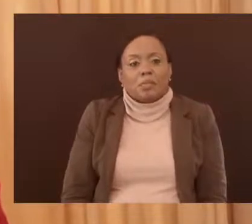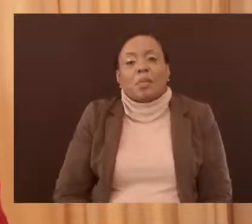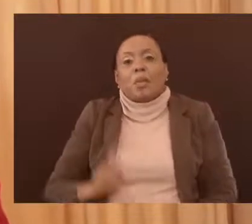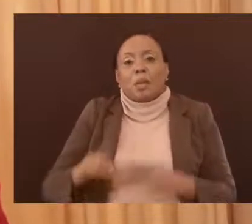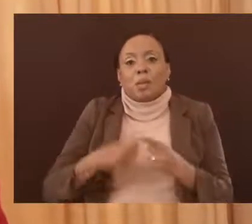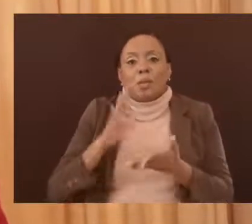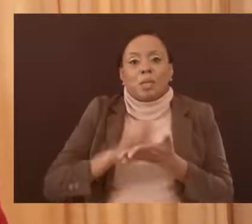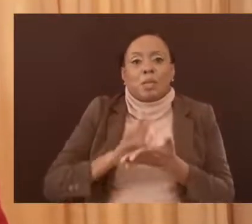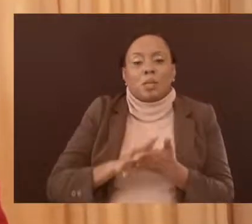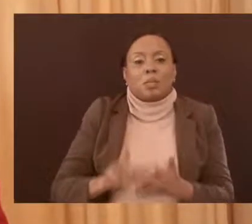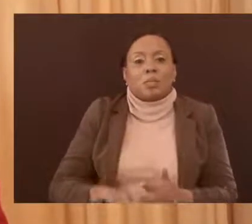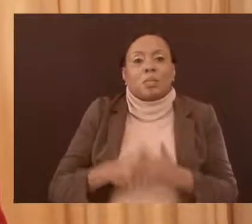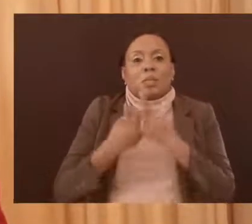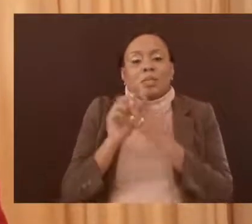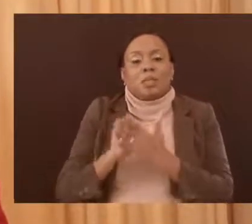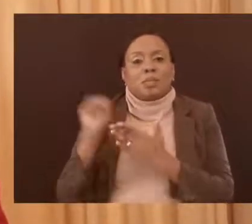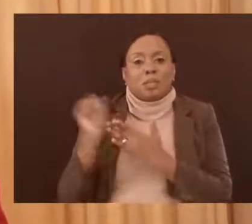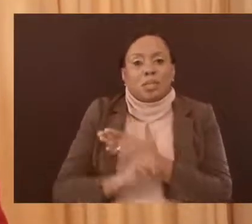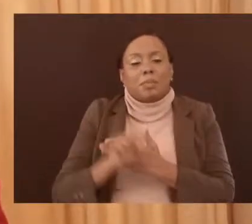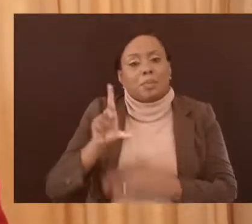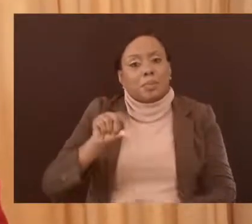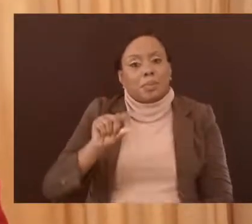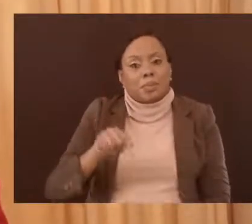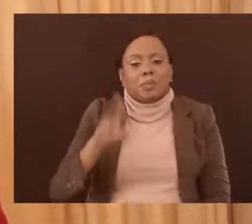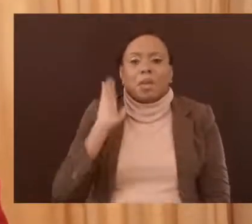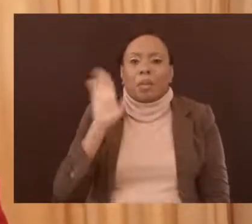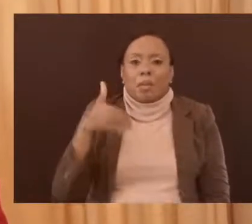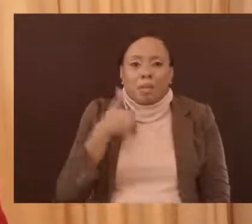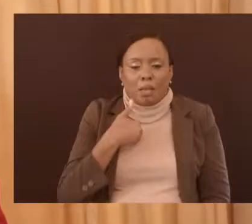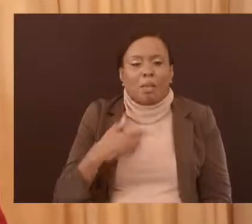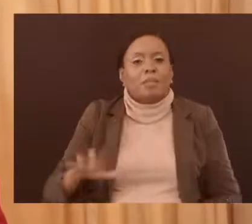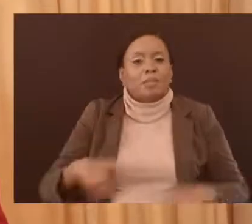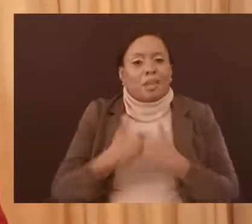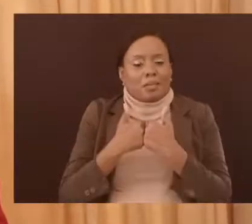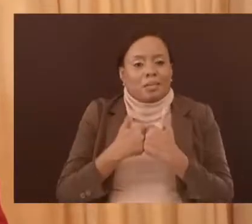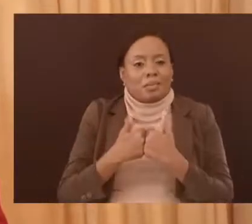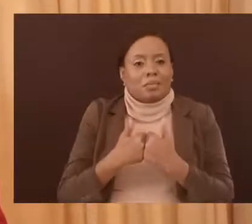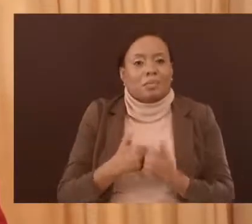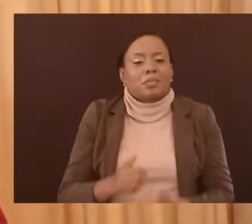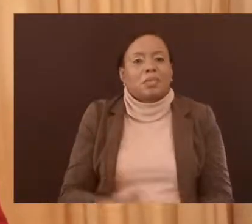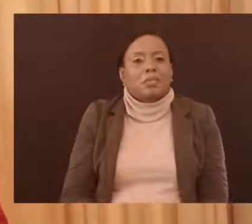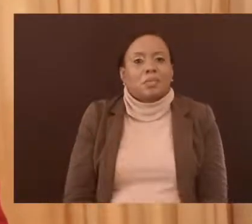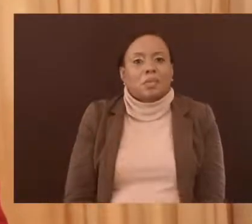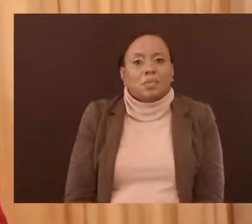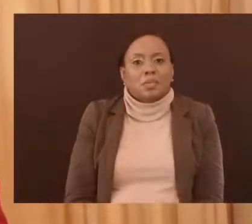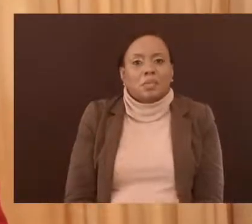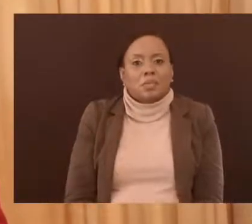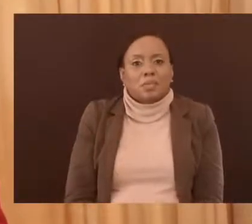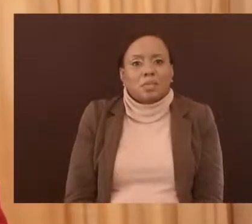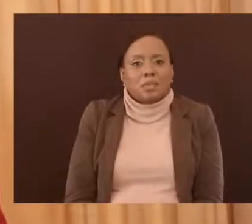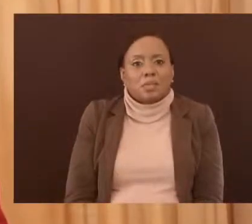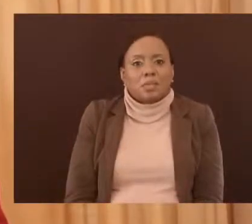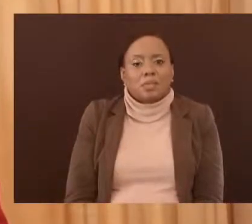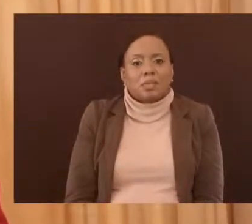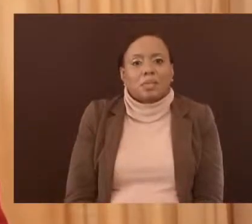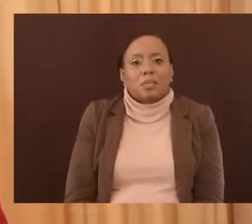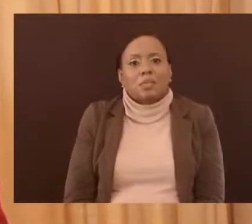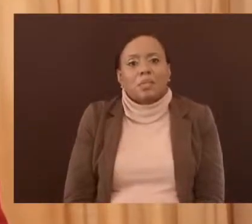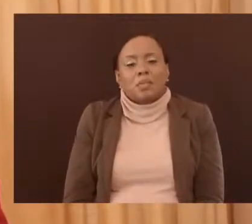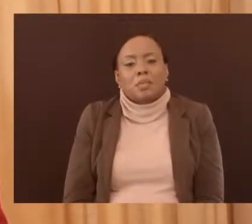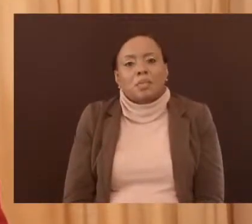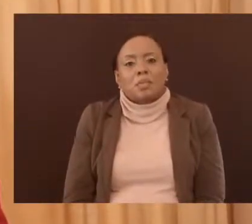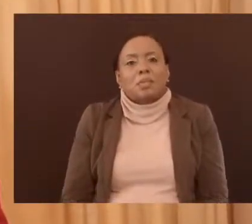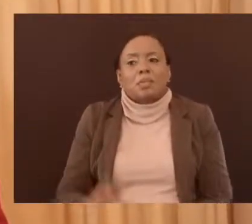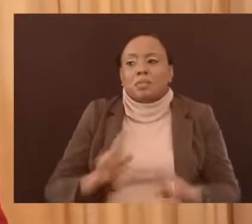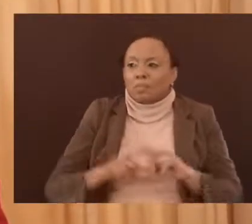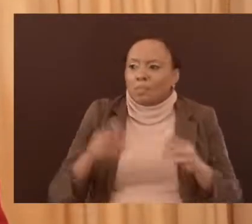online, it is clear that we're going to have challenges. But I want to appeal to parents, I want to appeal to students, I want to